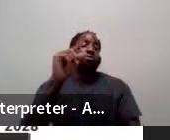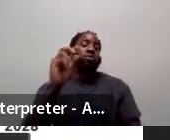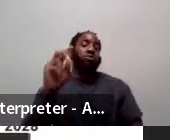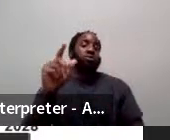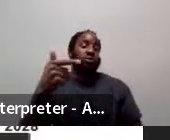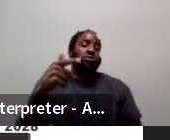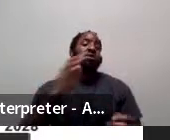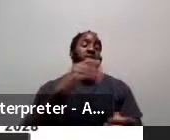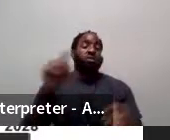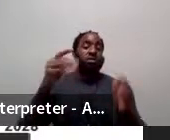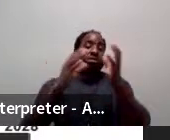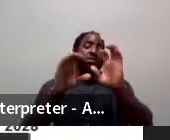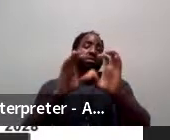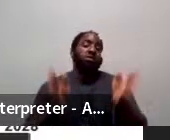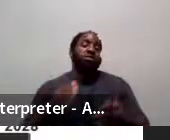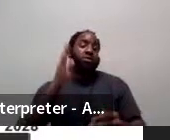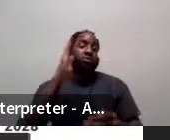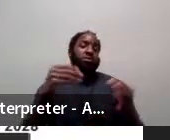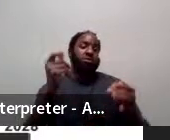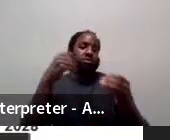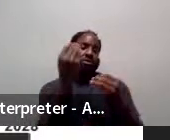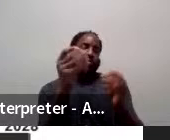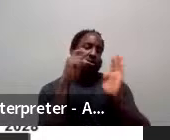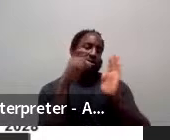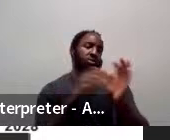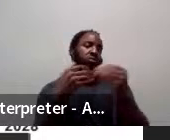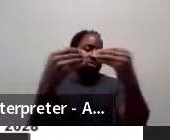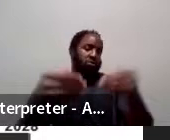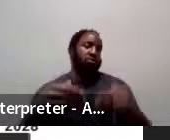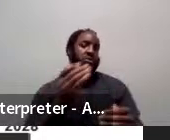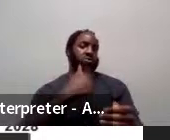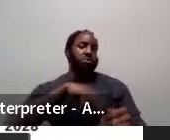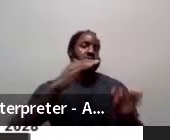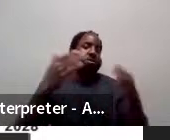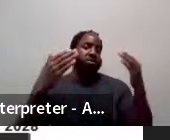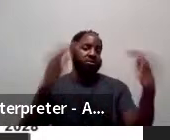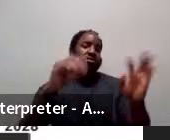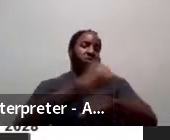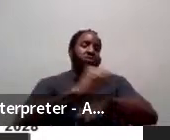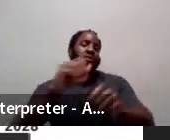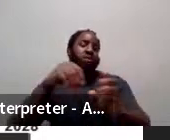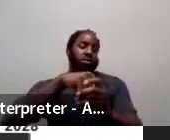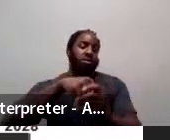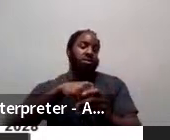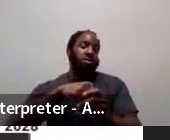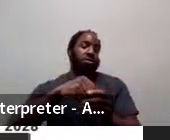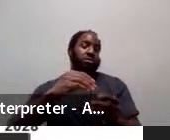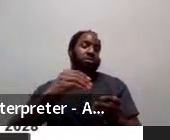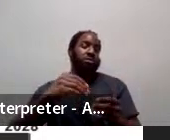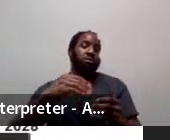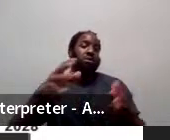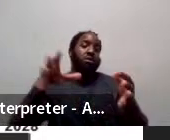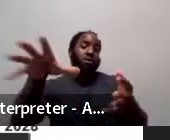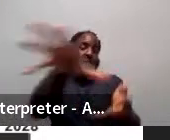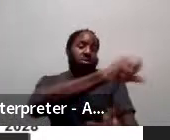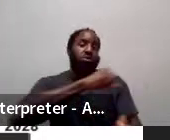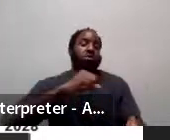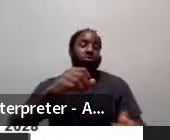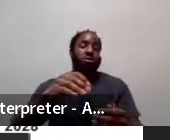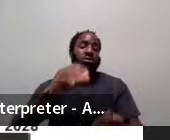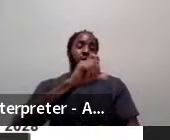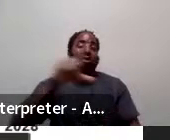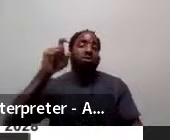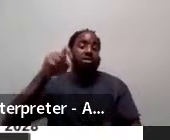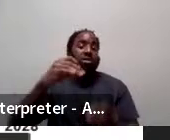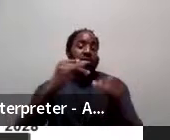contractor was given notice to proceed. We've been ramping up work in terms of acquiring long lead items, as